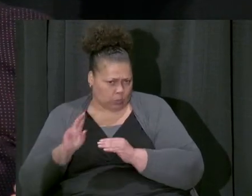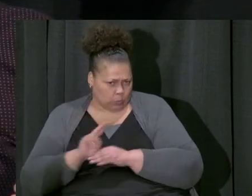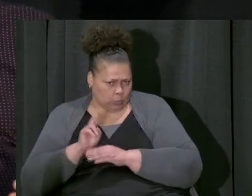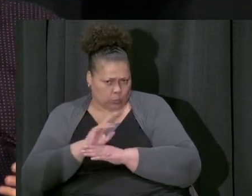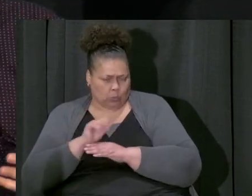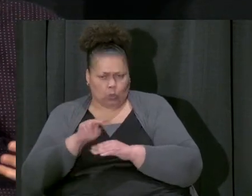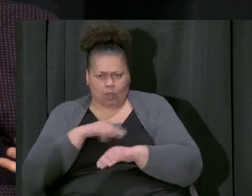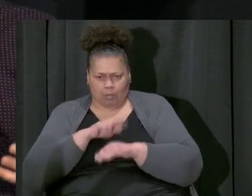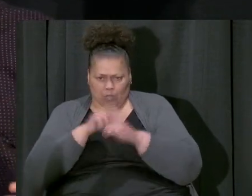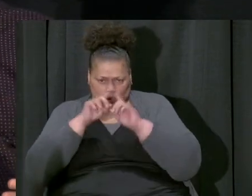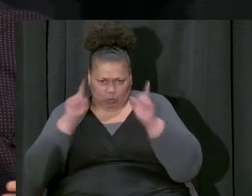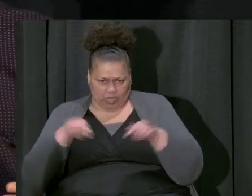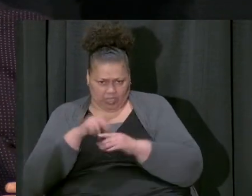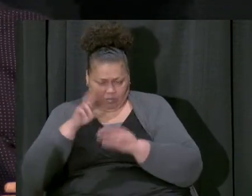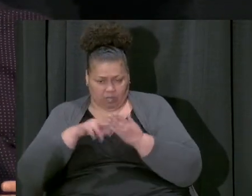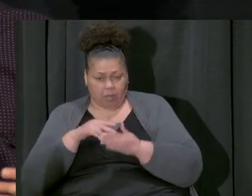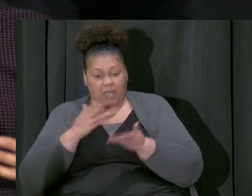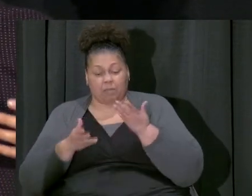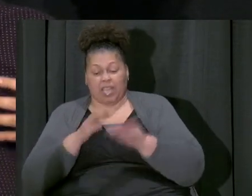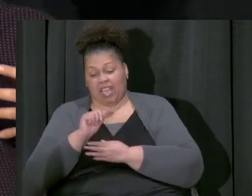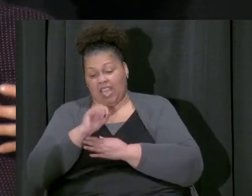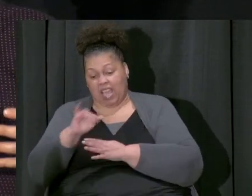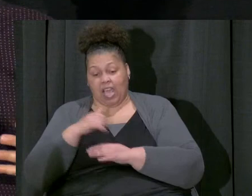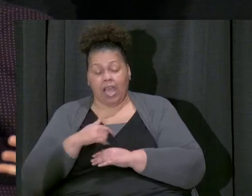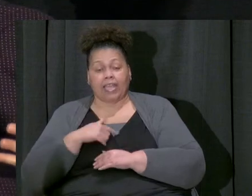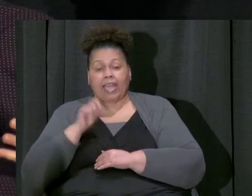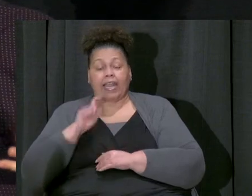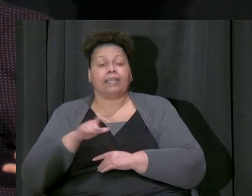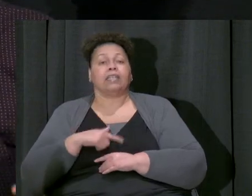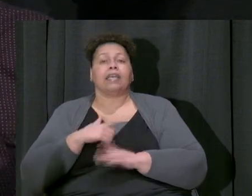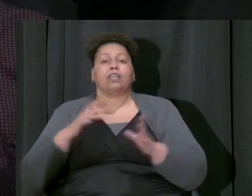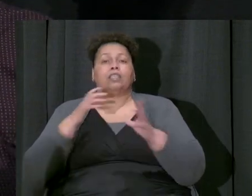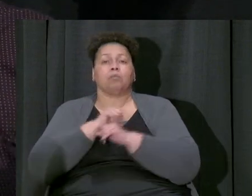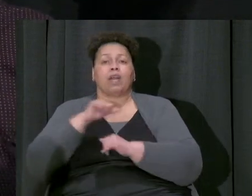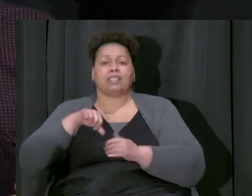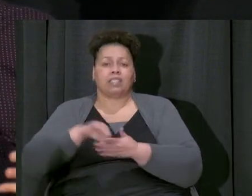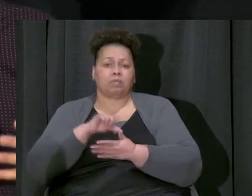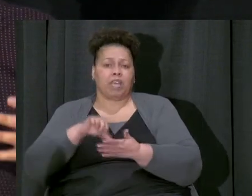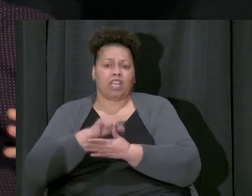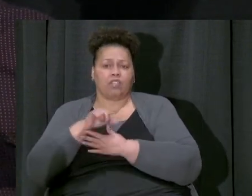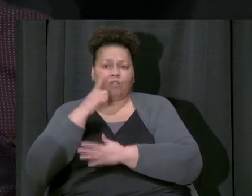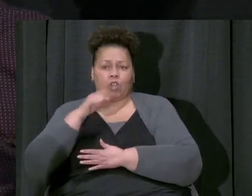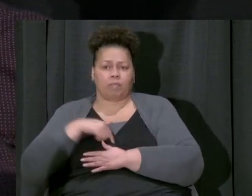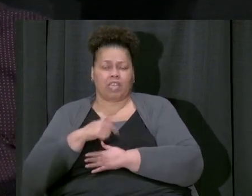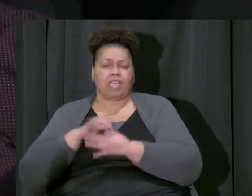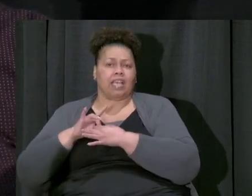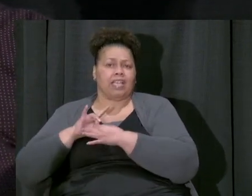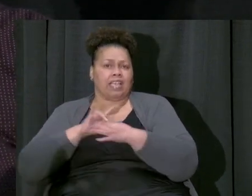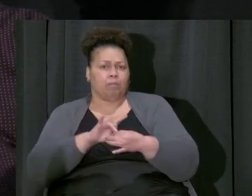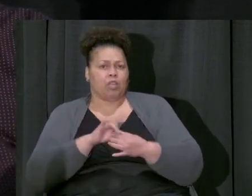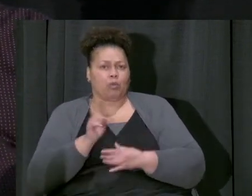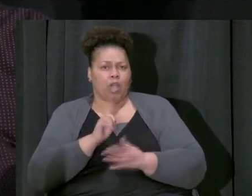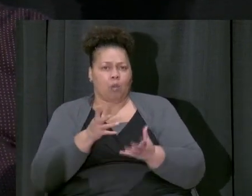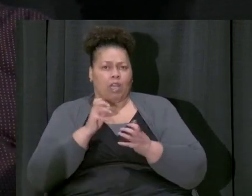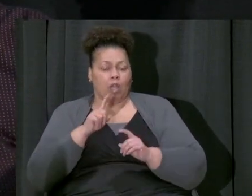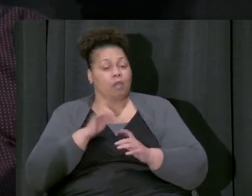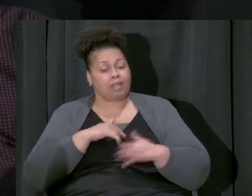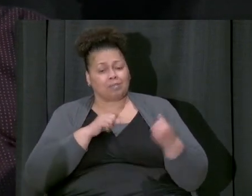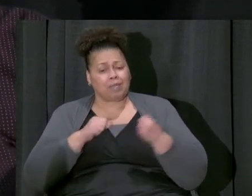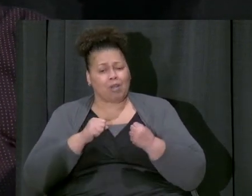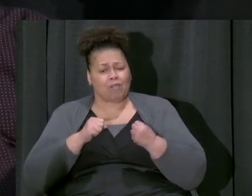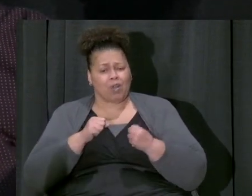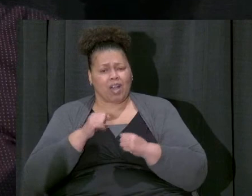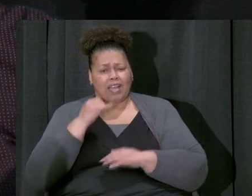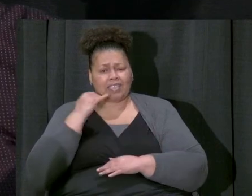ask an AI, can you summarize this page for me? Can you help direct me to the part I want to go to? I think that's an incredibly powerful idea that I haven't seen explored very